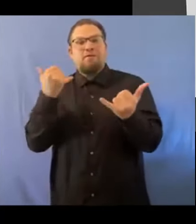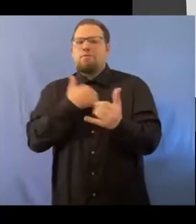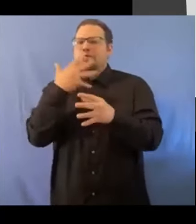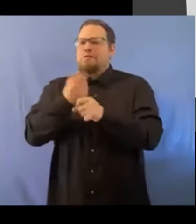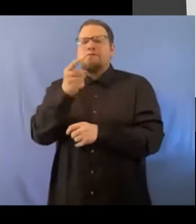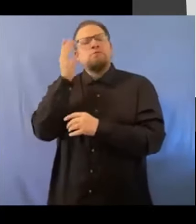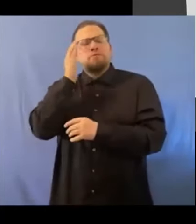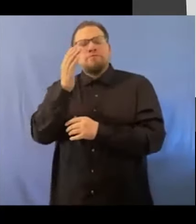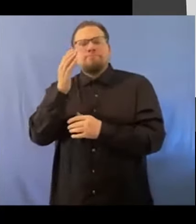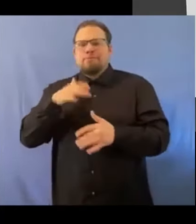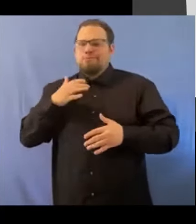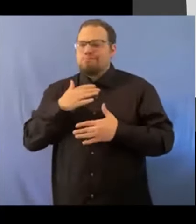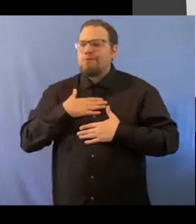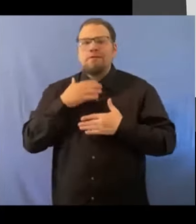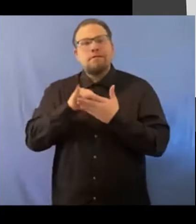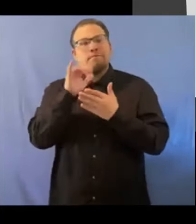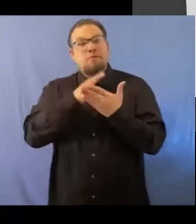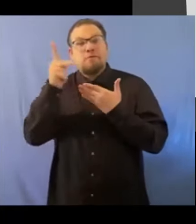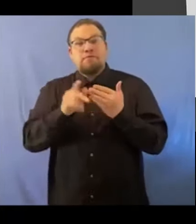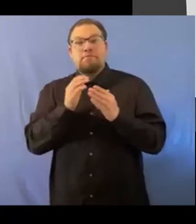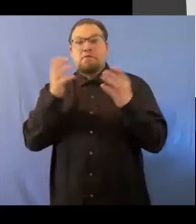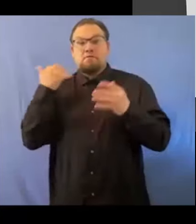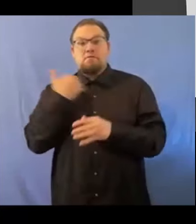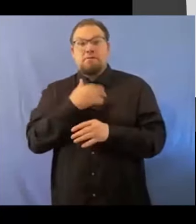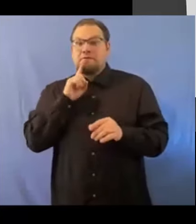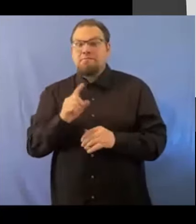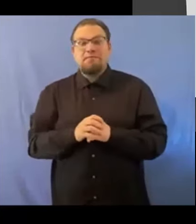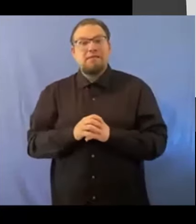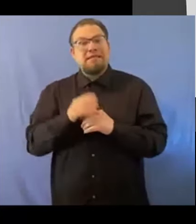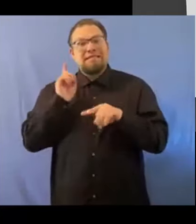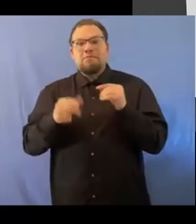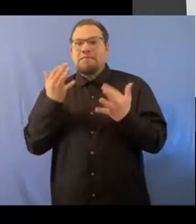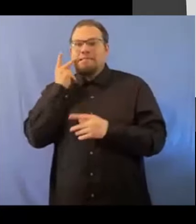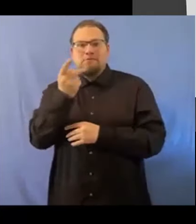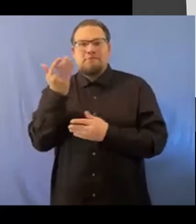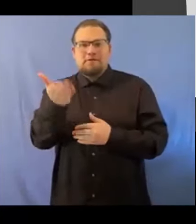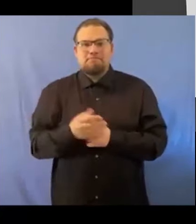trust you will enjoy this program as much as we do, and we can't wait to see you all there.